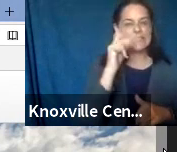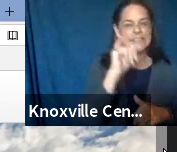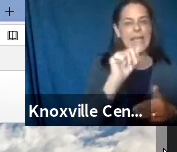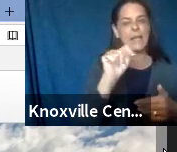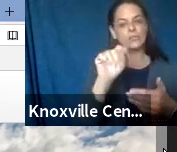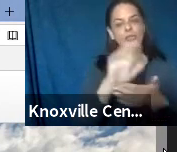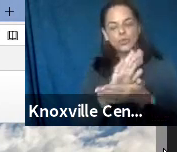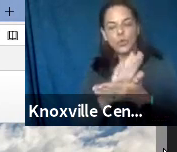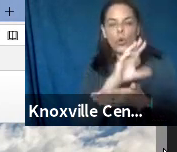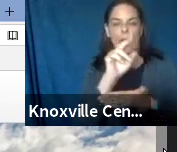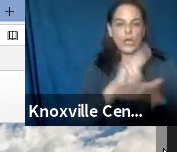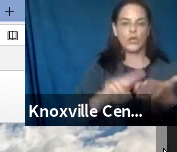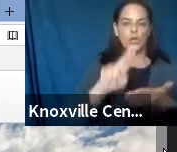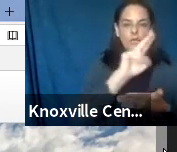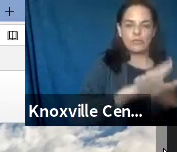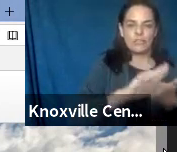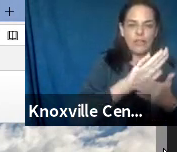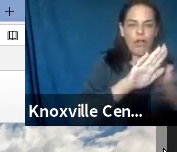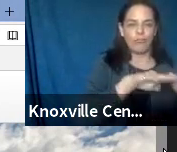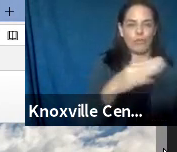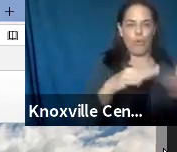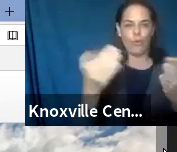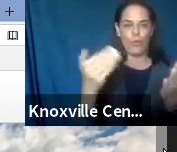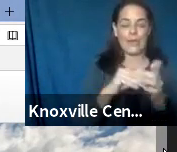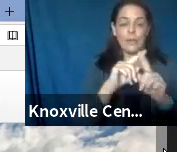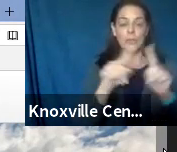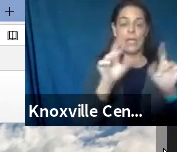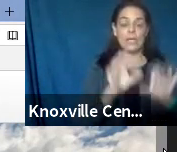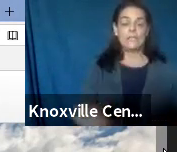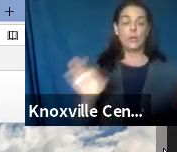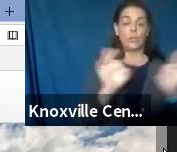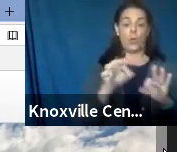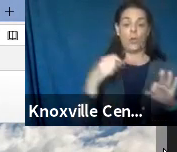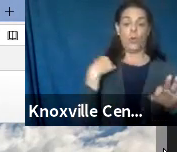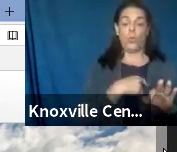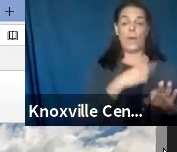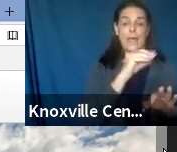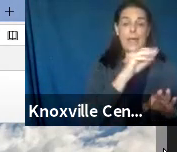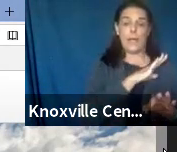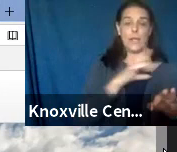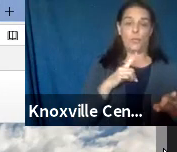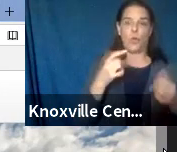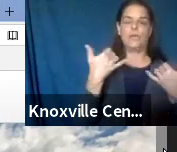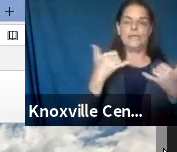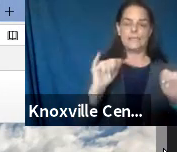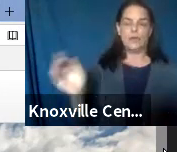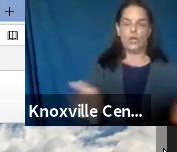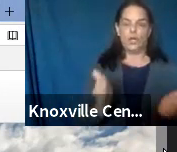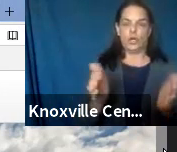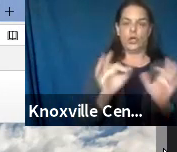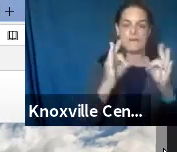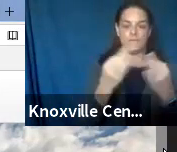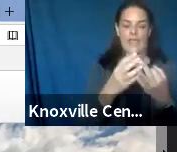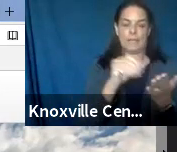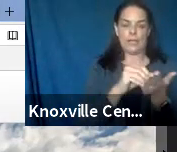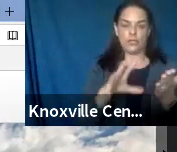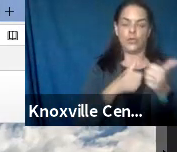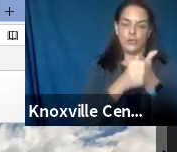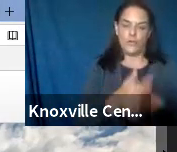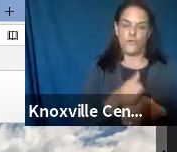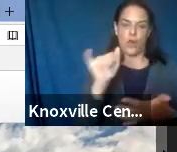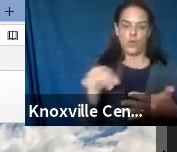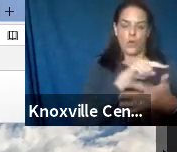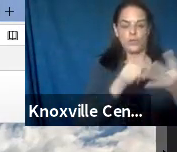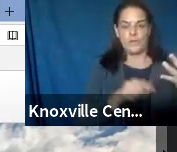reopening, but it's important that we and the board continue to encourage families, students, and everyone to follow the 5 core